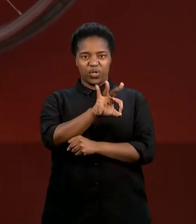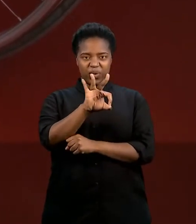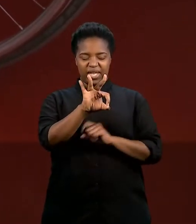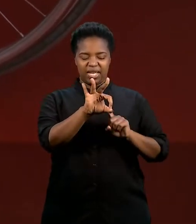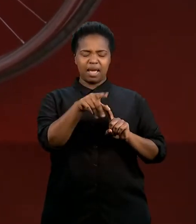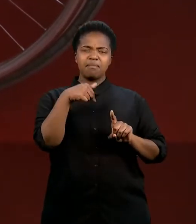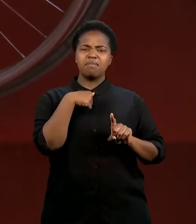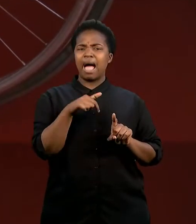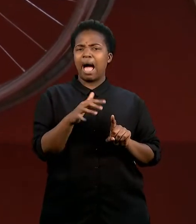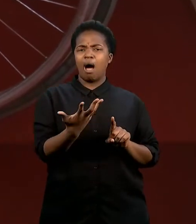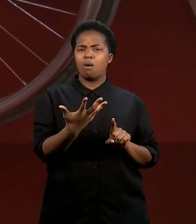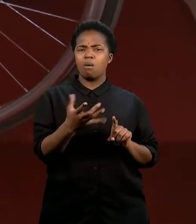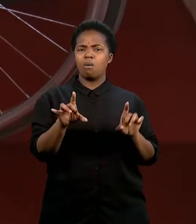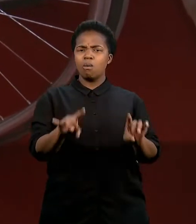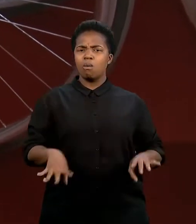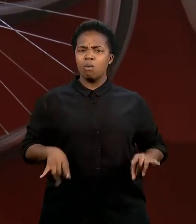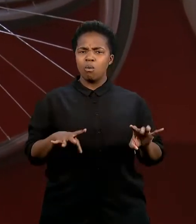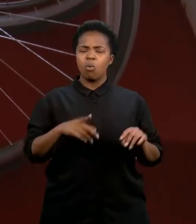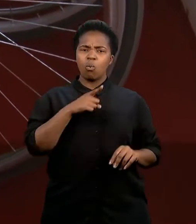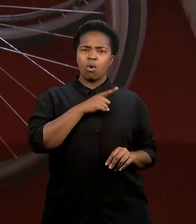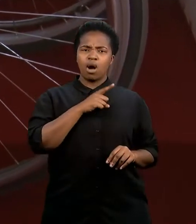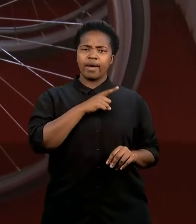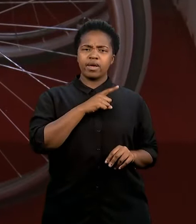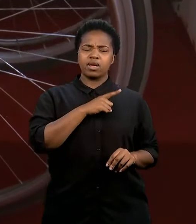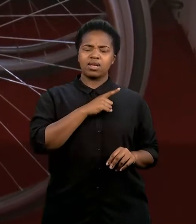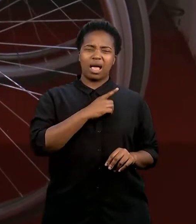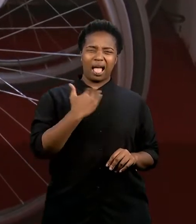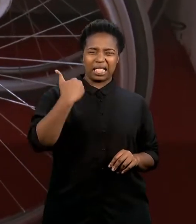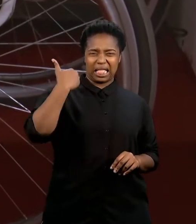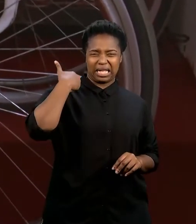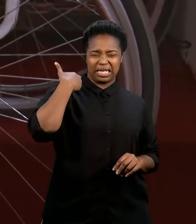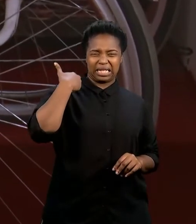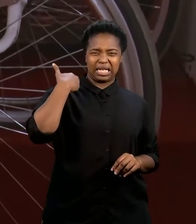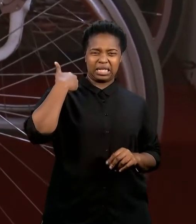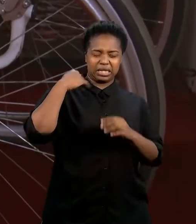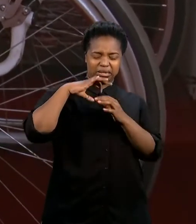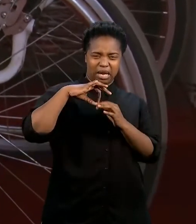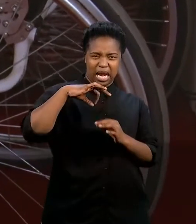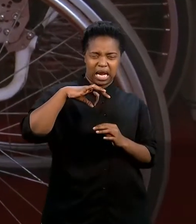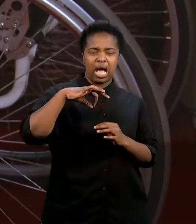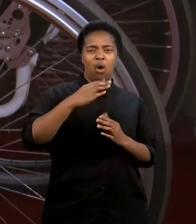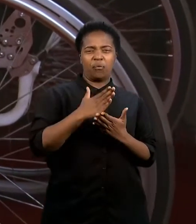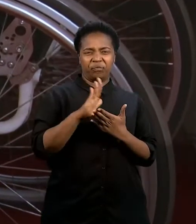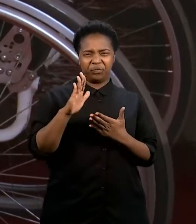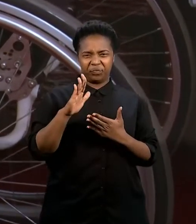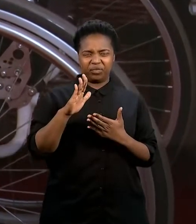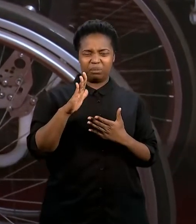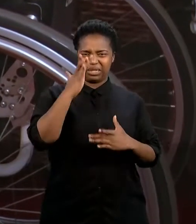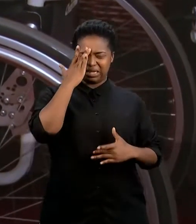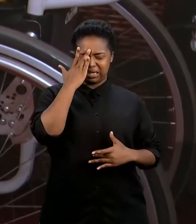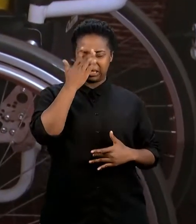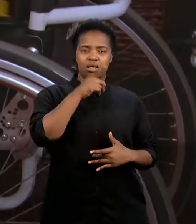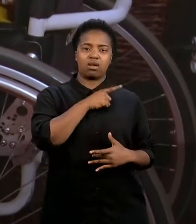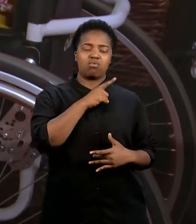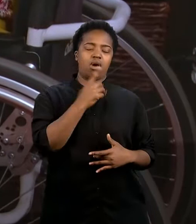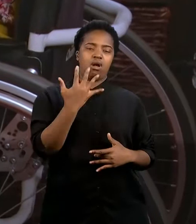reason for giving me a wheelchair was due to the removal of a spinal tumor. And then the side effects are thing, ke tsona tseding causes eng